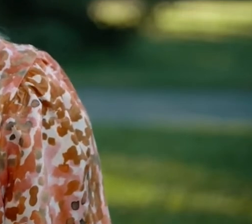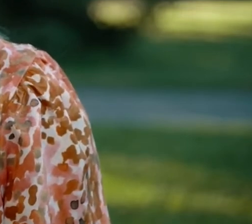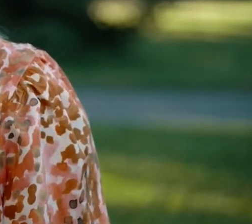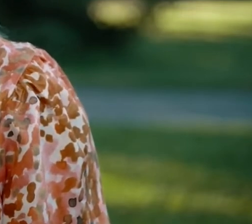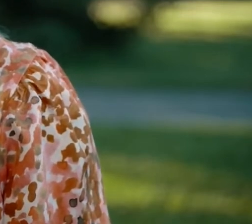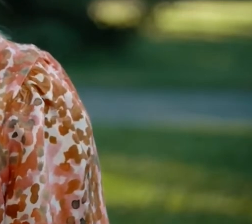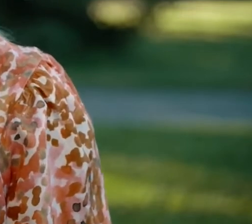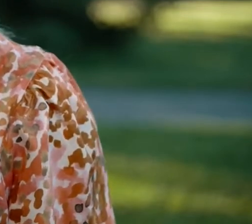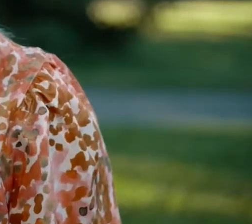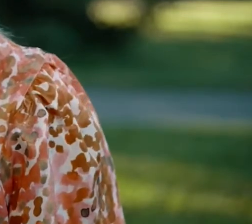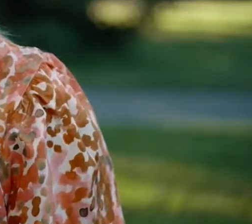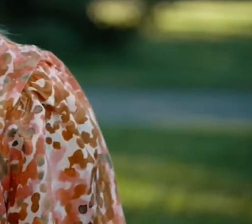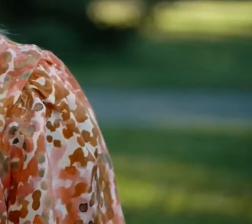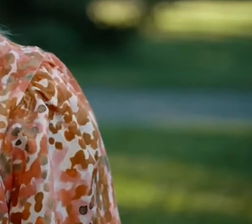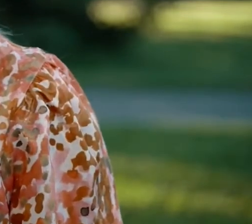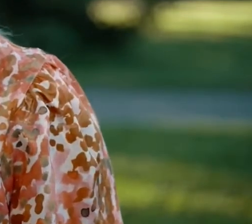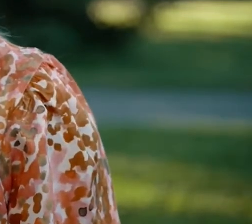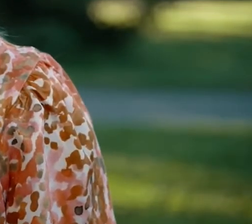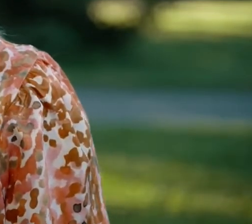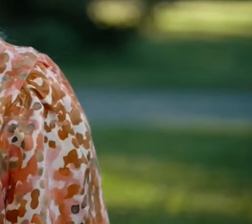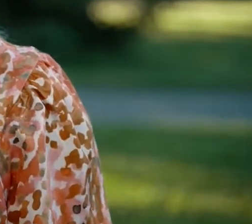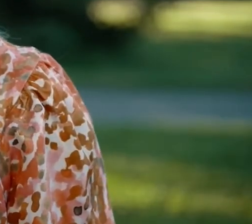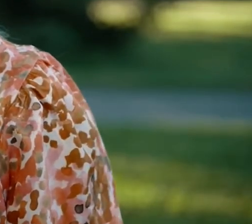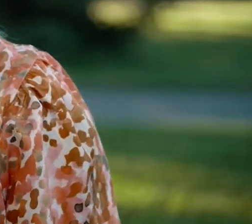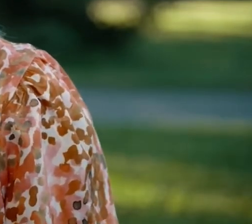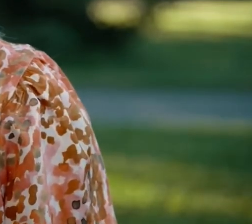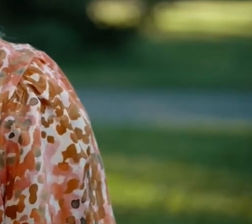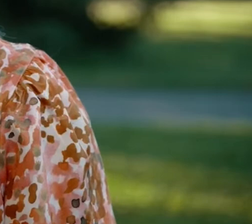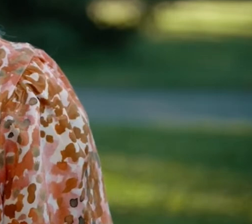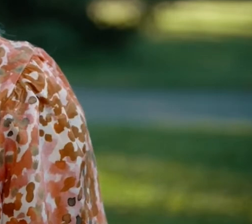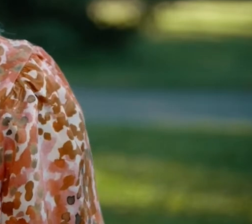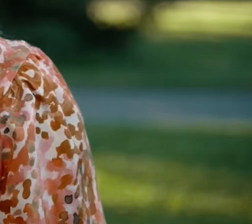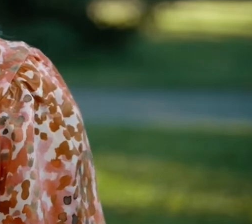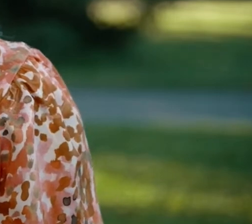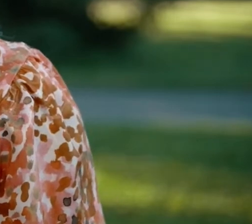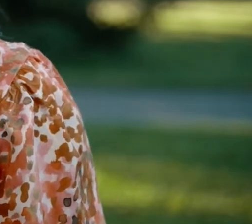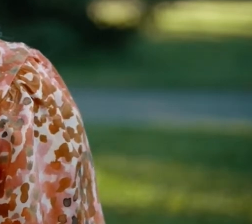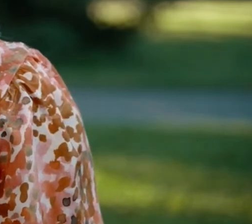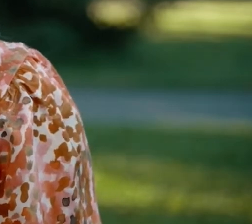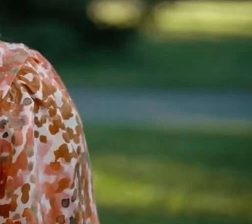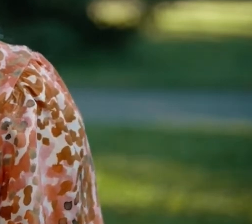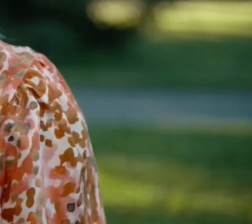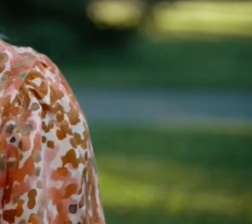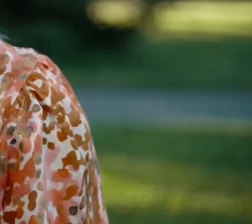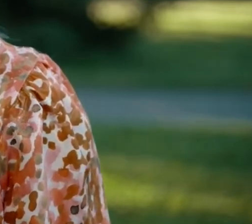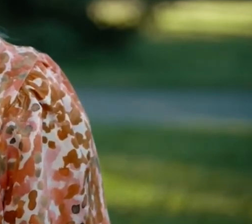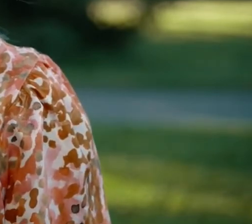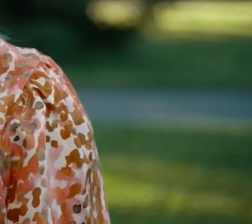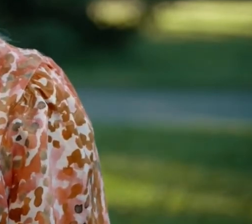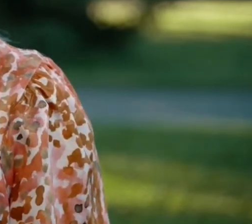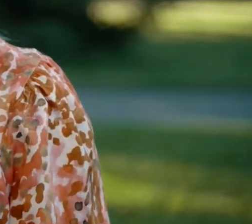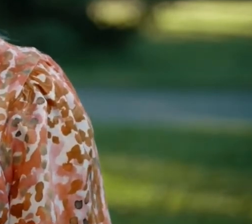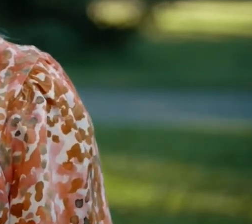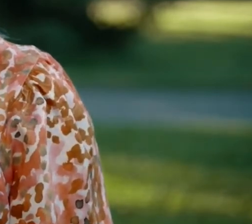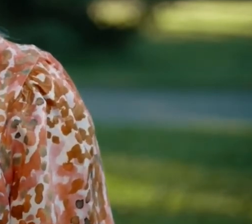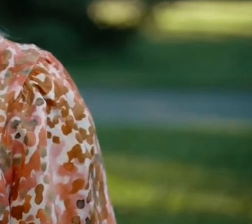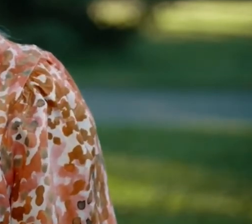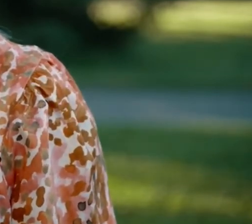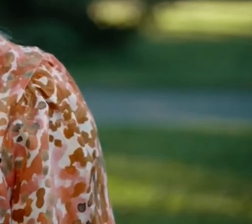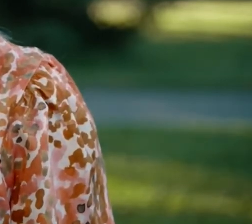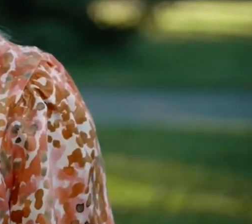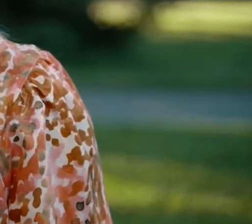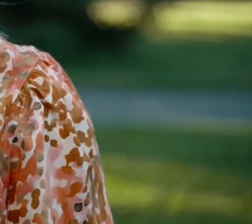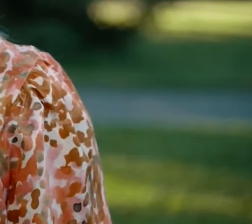now. Nature-based solutions, when properly implemented, are cost-effective and offer multiple benefits